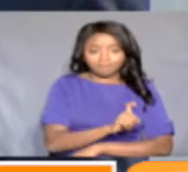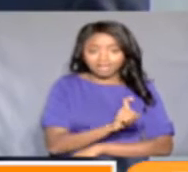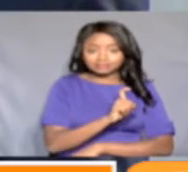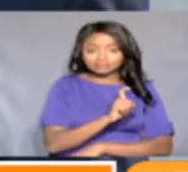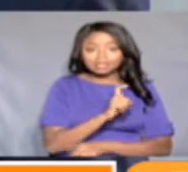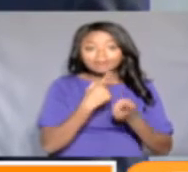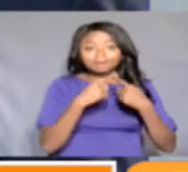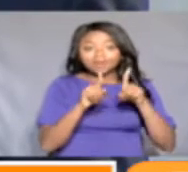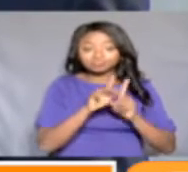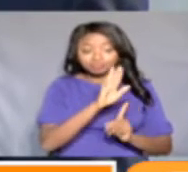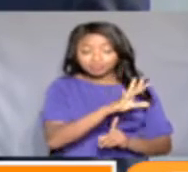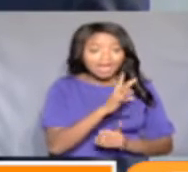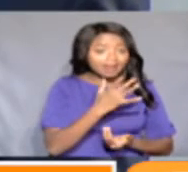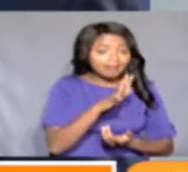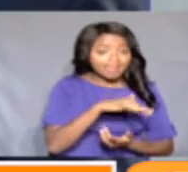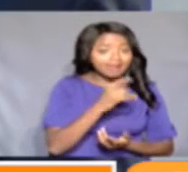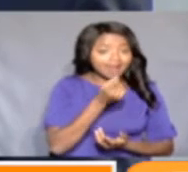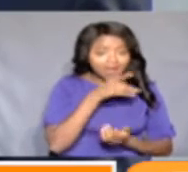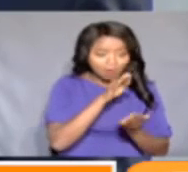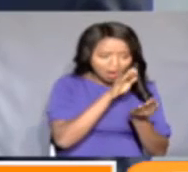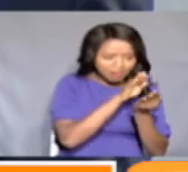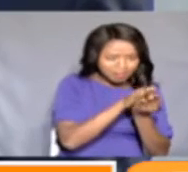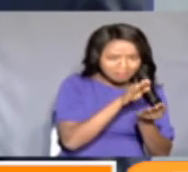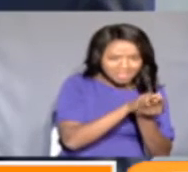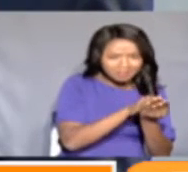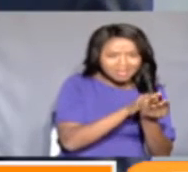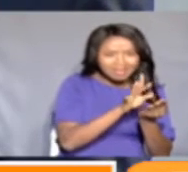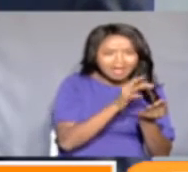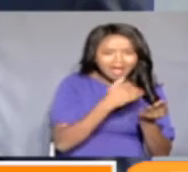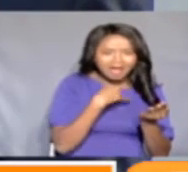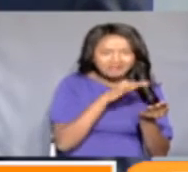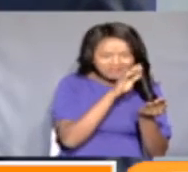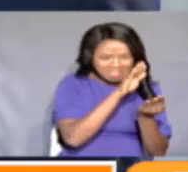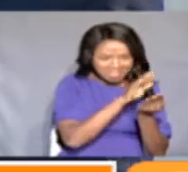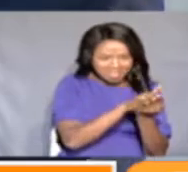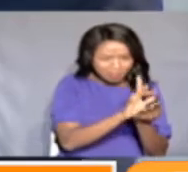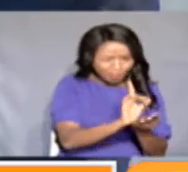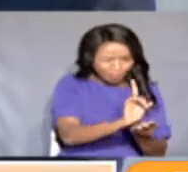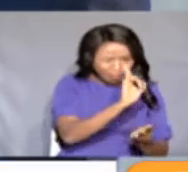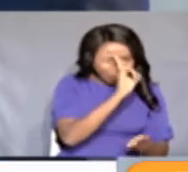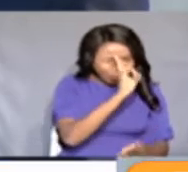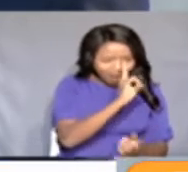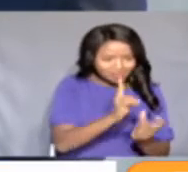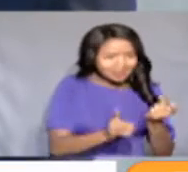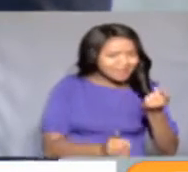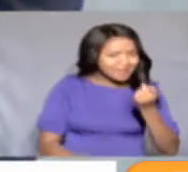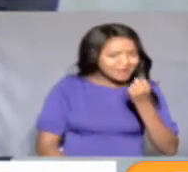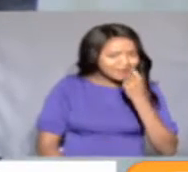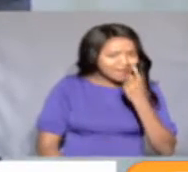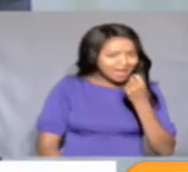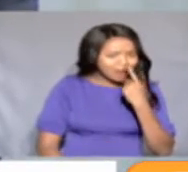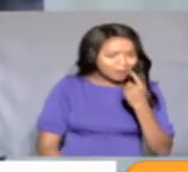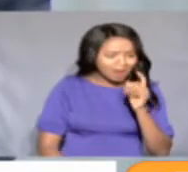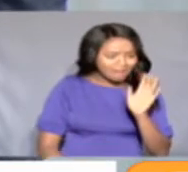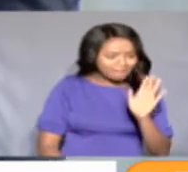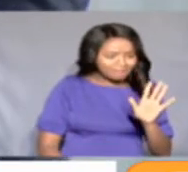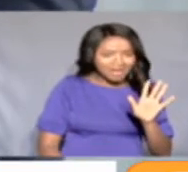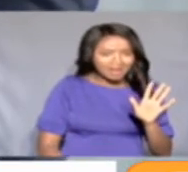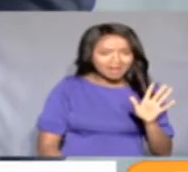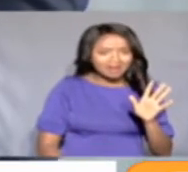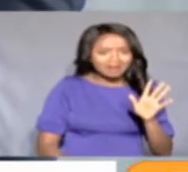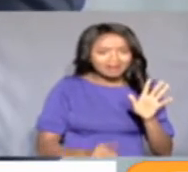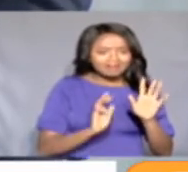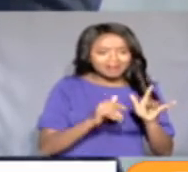kept Ayurvedic medicine. Mm-hmm. Ayurvedic medicine is also alternative medicine.